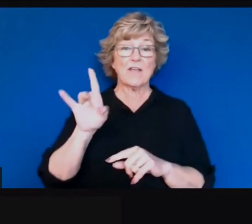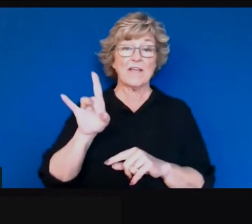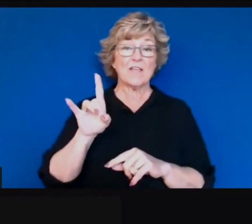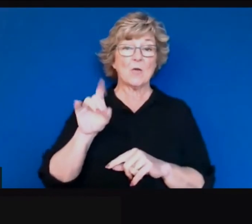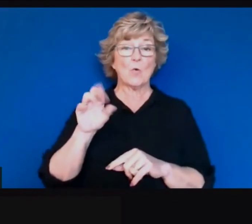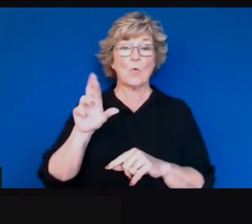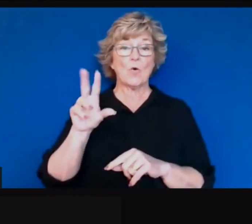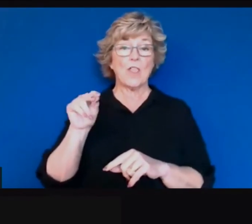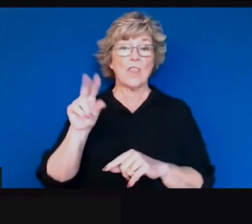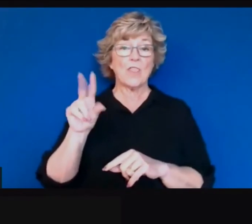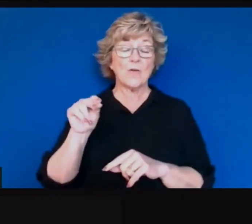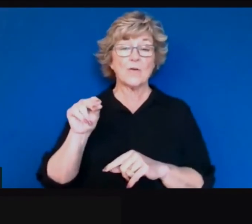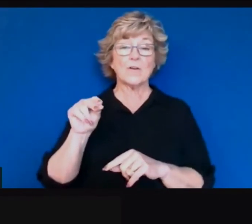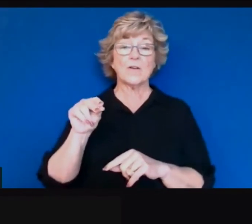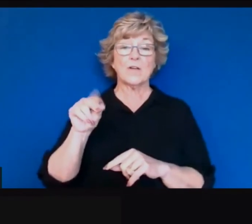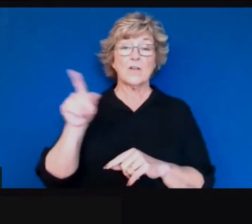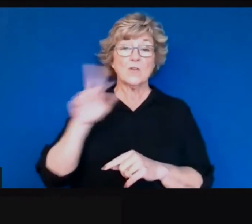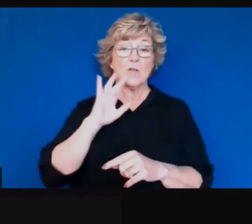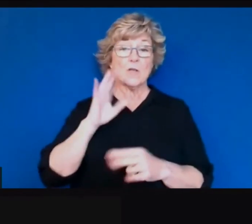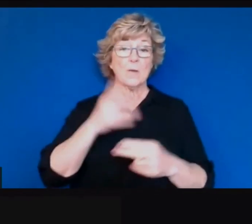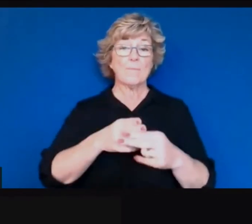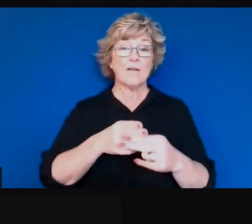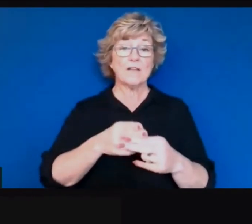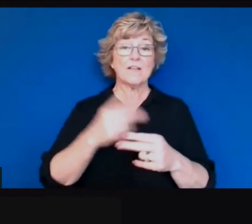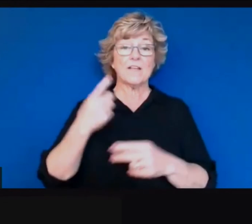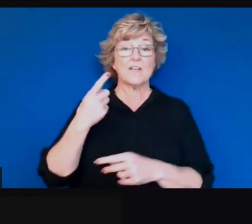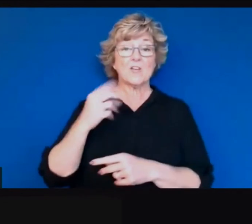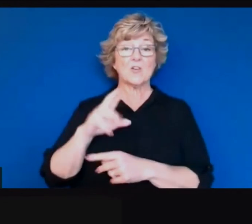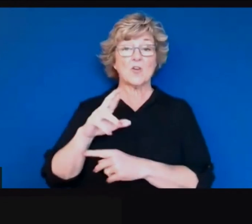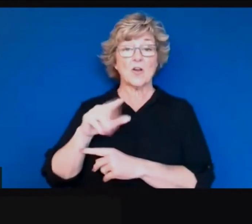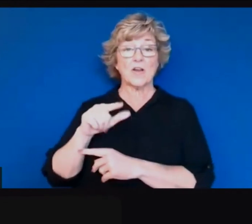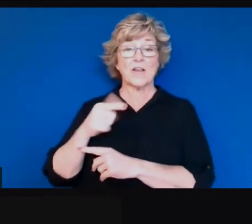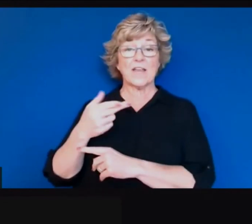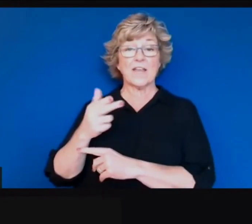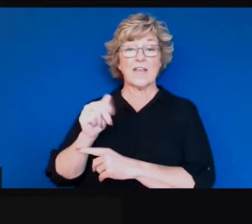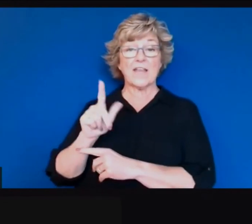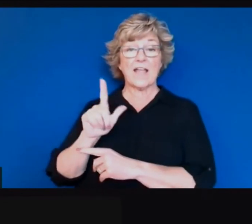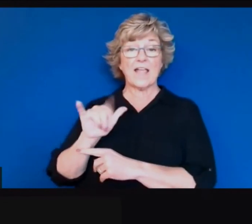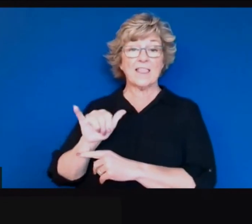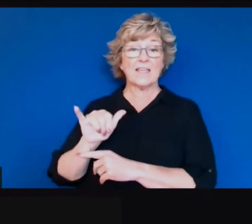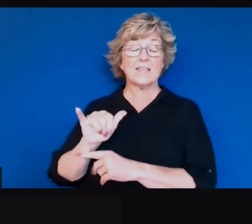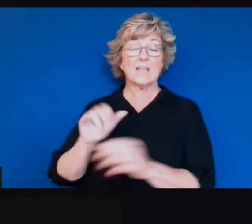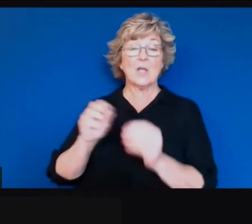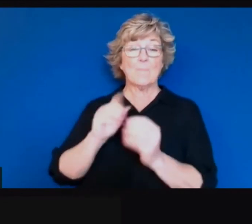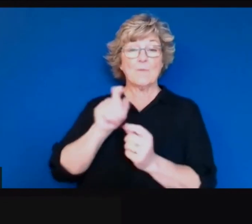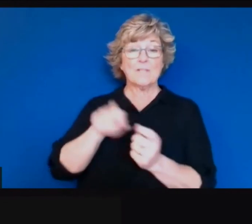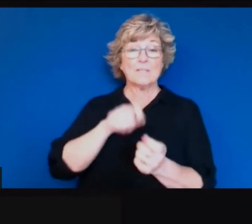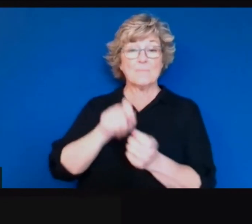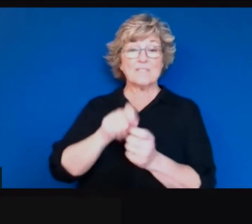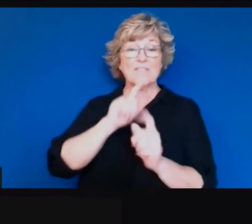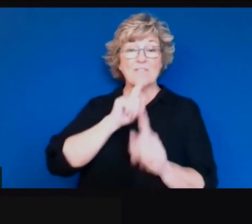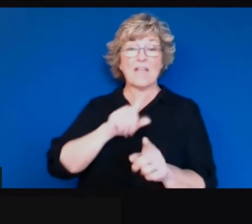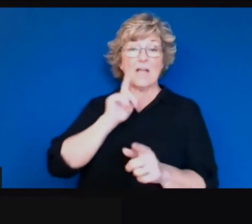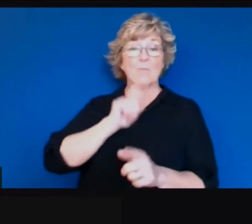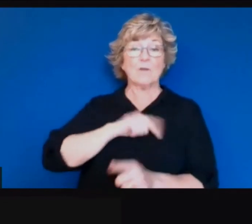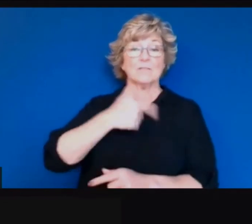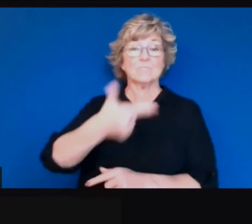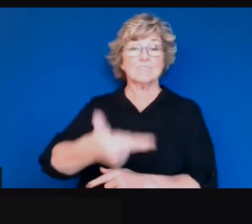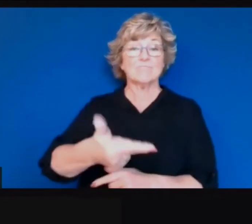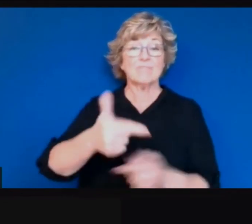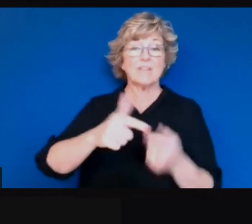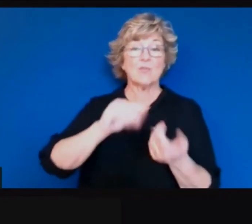month. I appreciate, John, you referencing Dr. Ghali in the context of being able to more specifically answer that. And I'll turn it over to Dr.